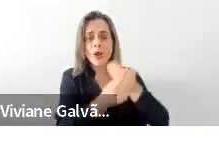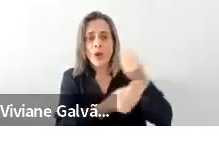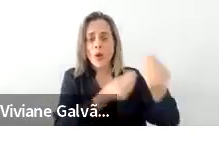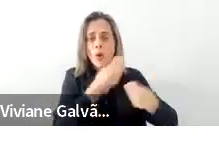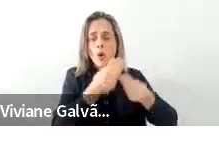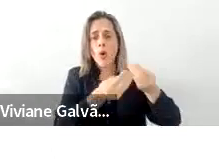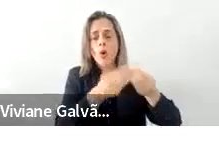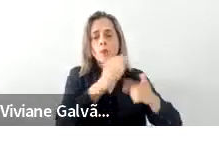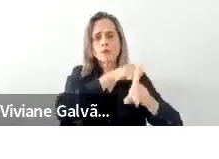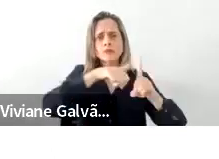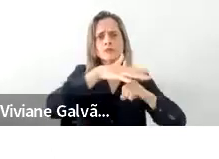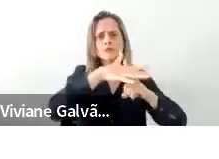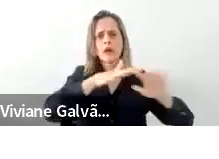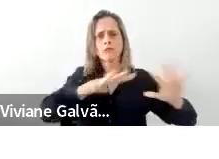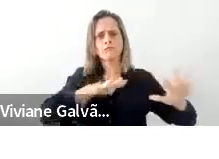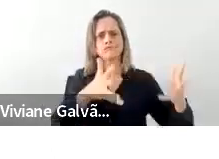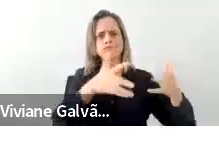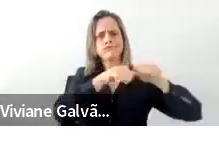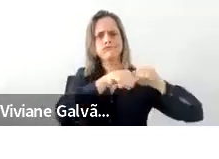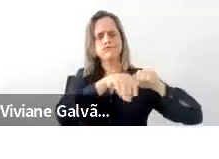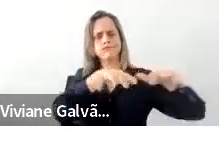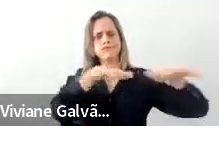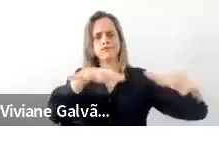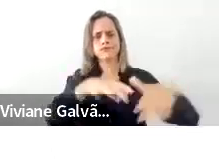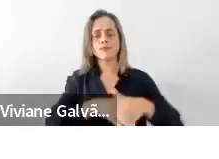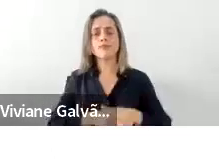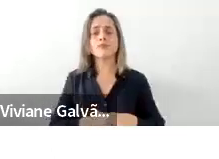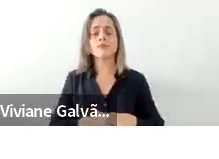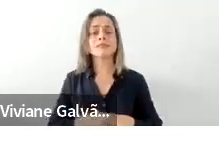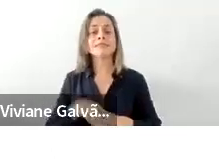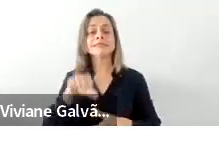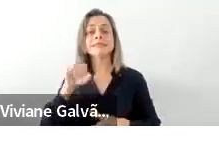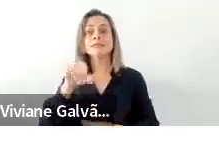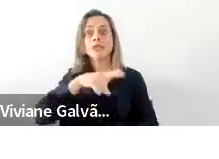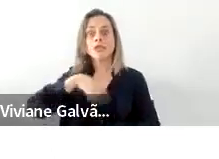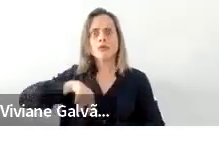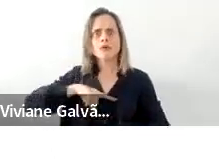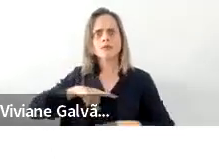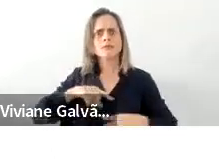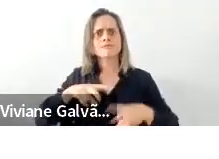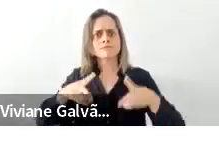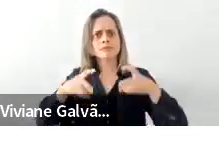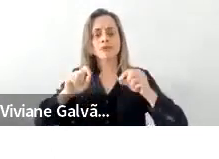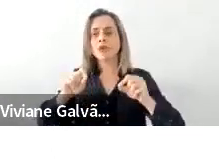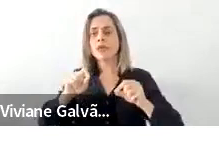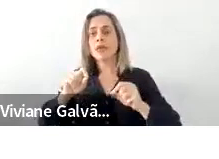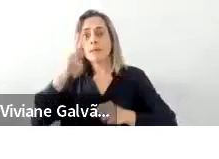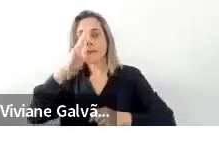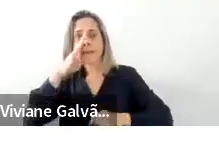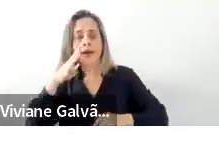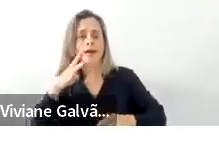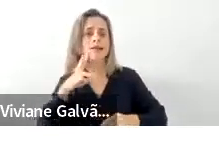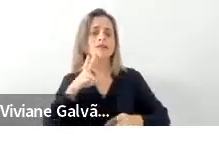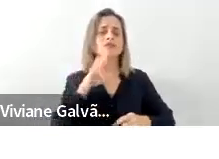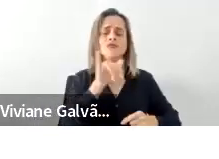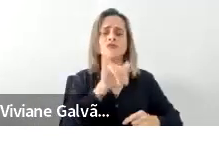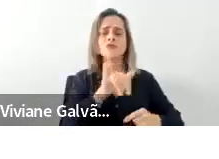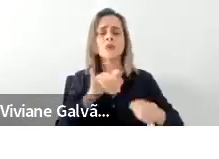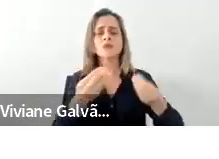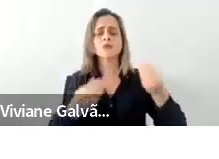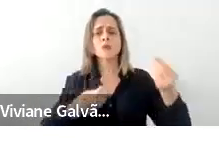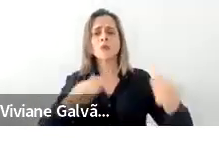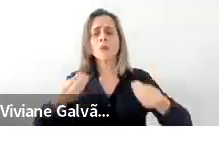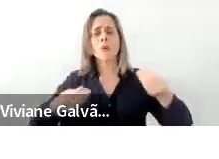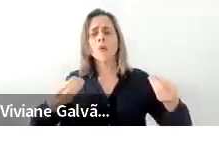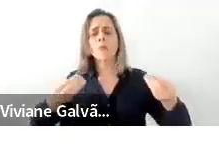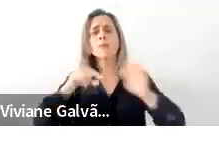the least, that doesn't mean that it's a pointless exercise given the issues at stake, which